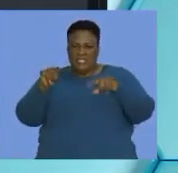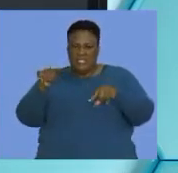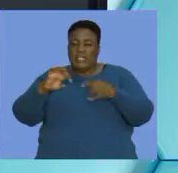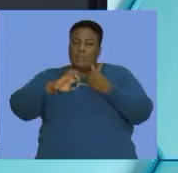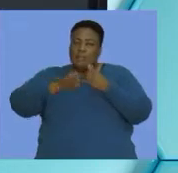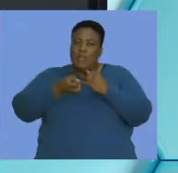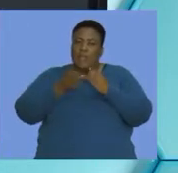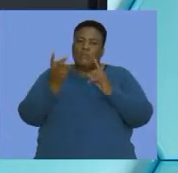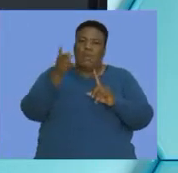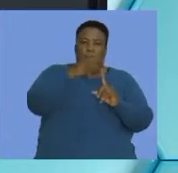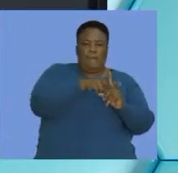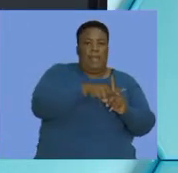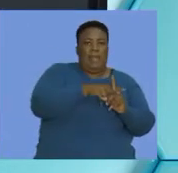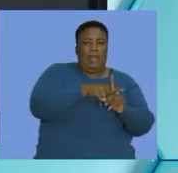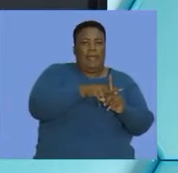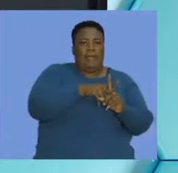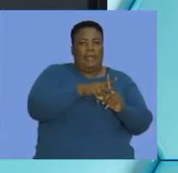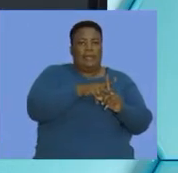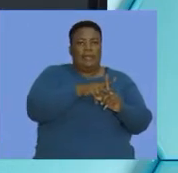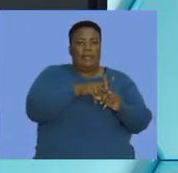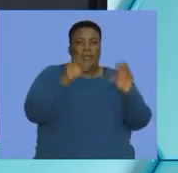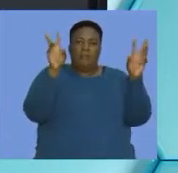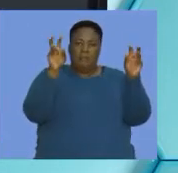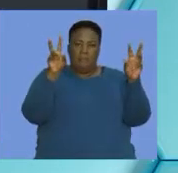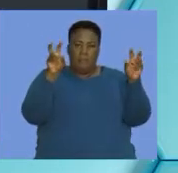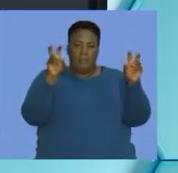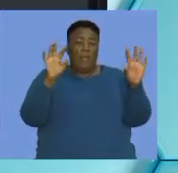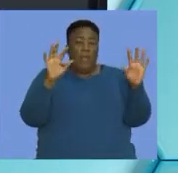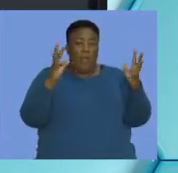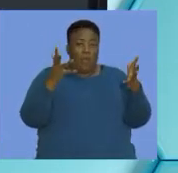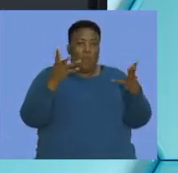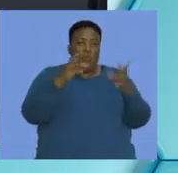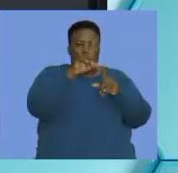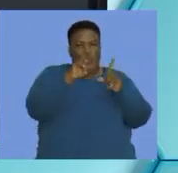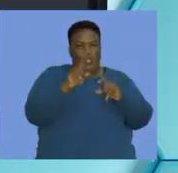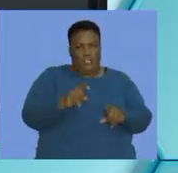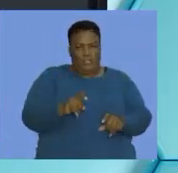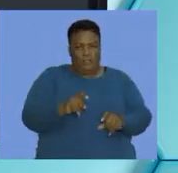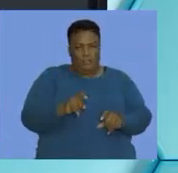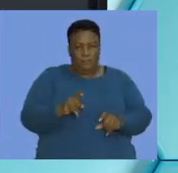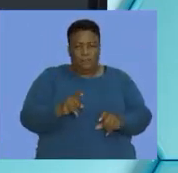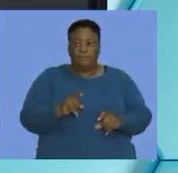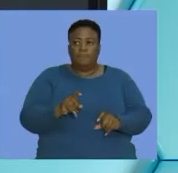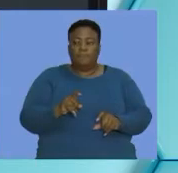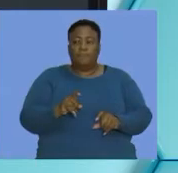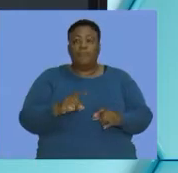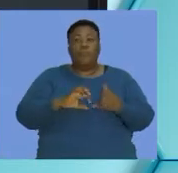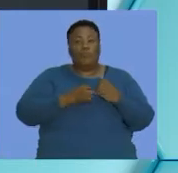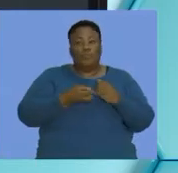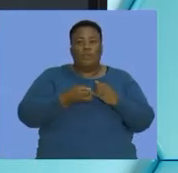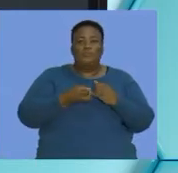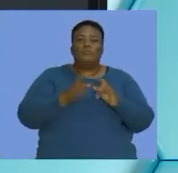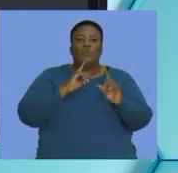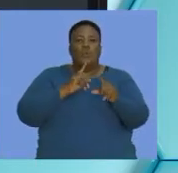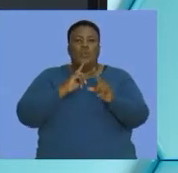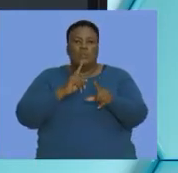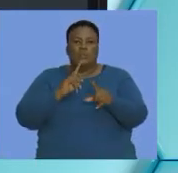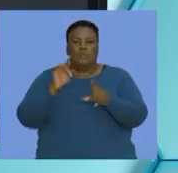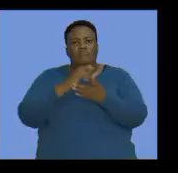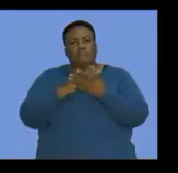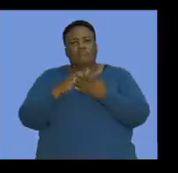of a question. So let's recap on the loss of biodiversity, and let's apply some of our understanding to a